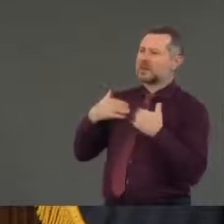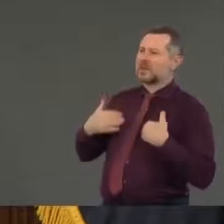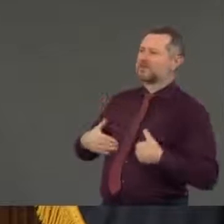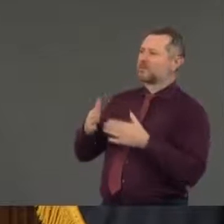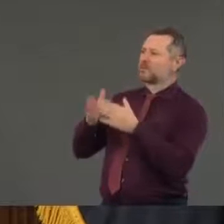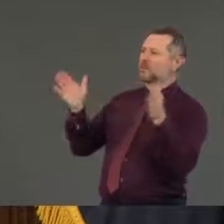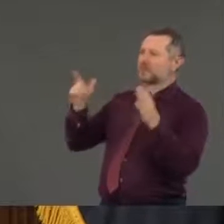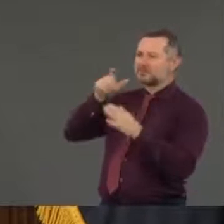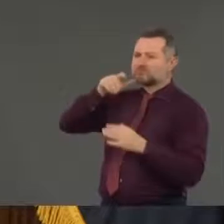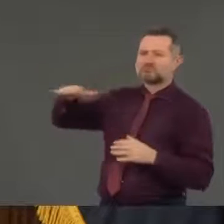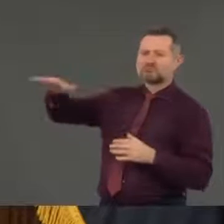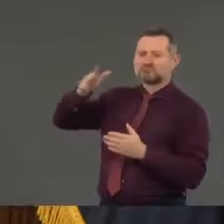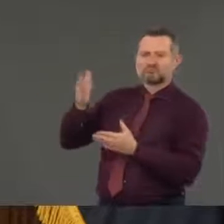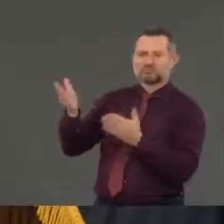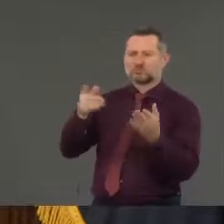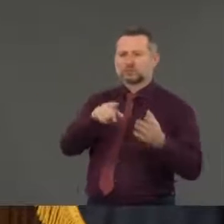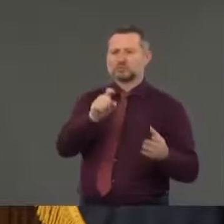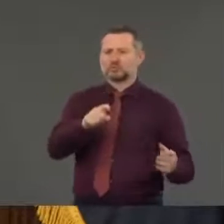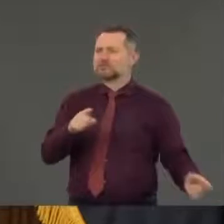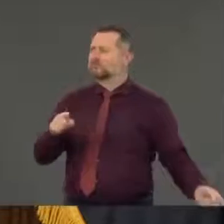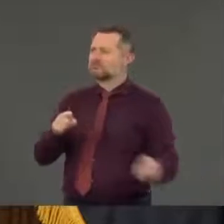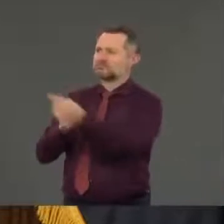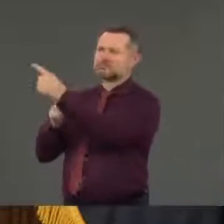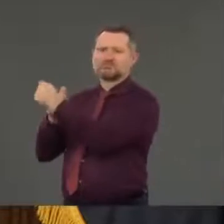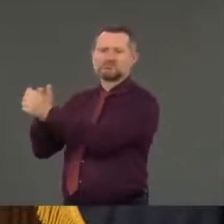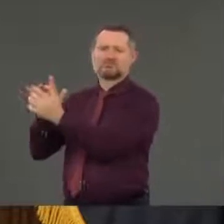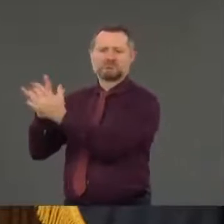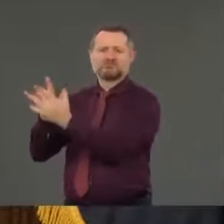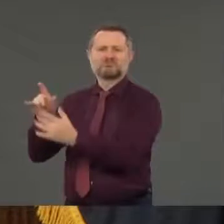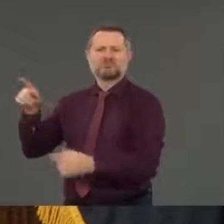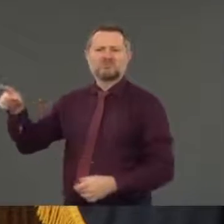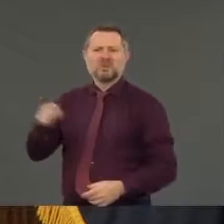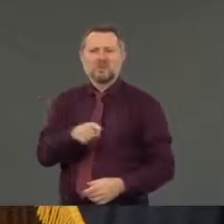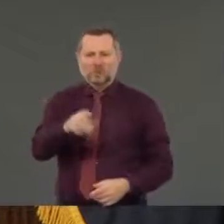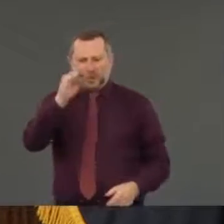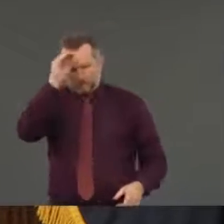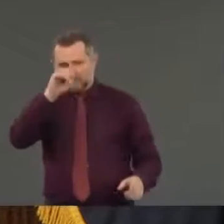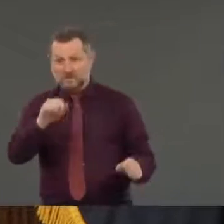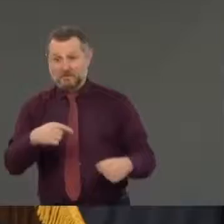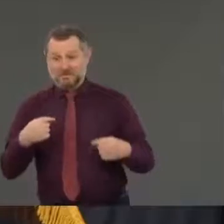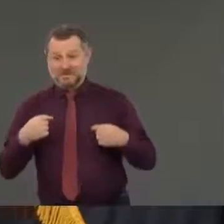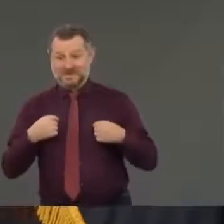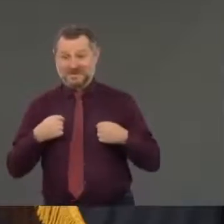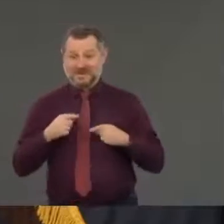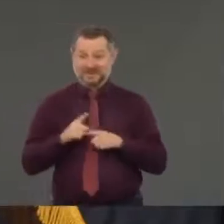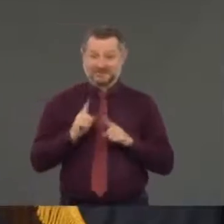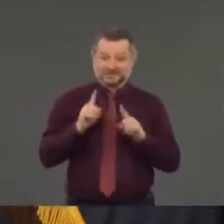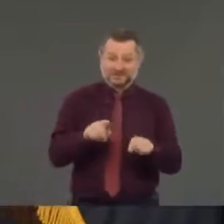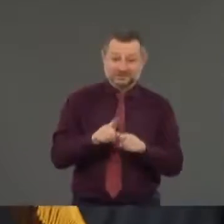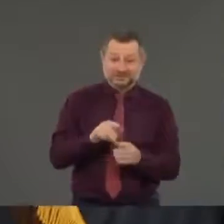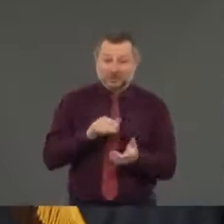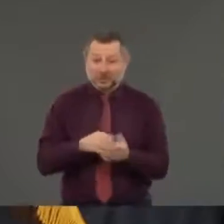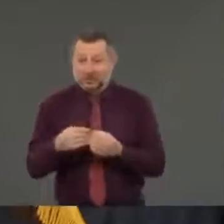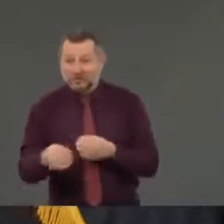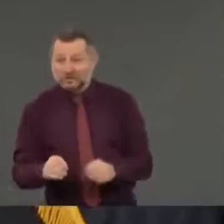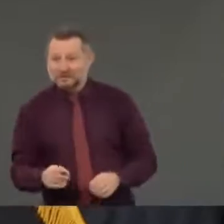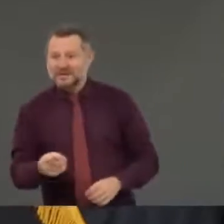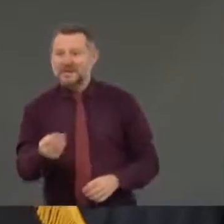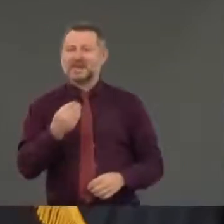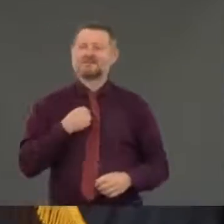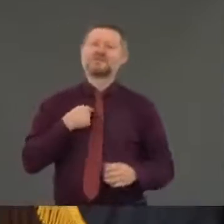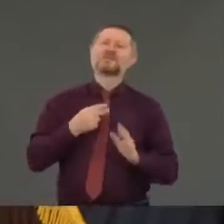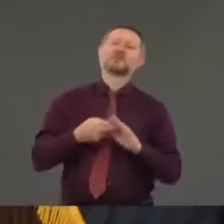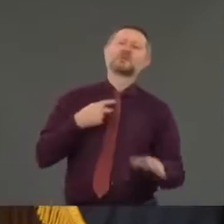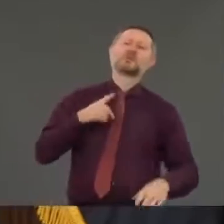I would suggest that they do the same. I mean, everybody can have an opinion. I go to the doctor's office. They give me a diagnosis. I have my own opinion about whether or